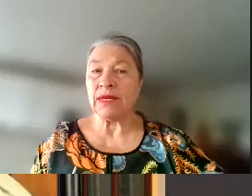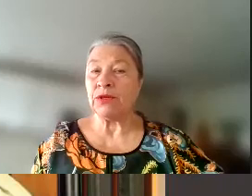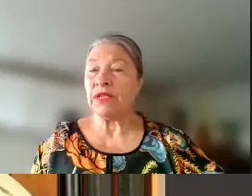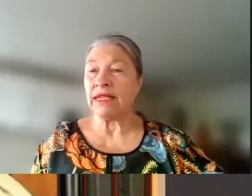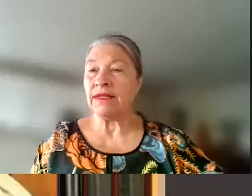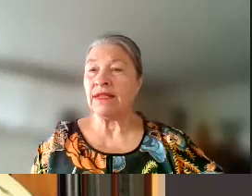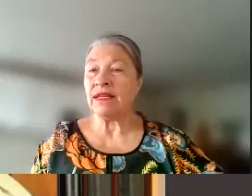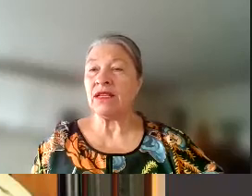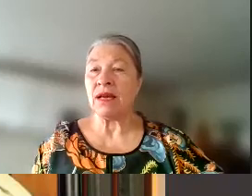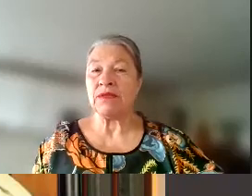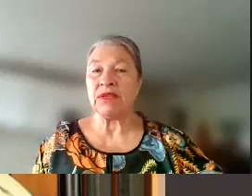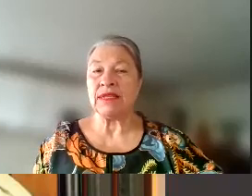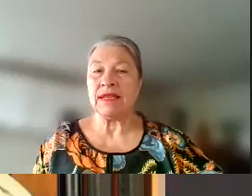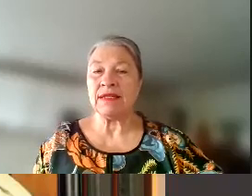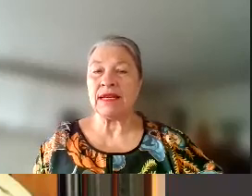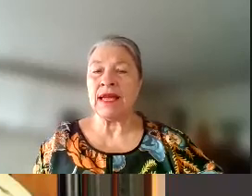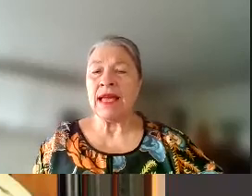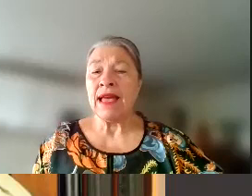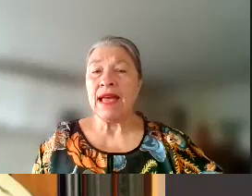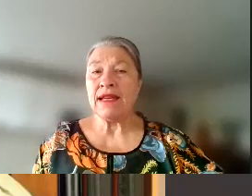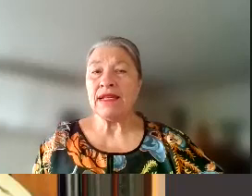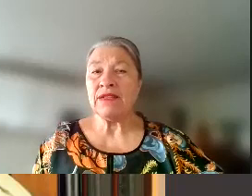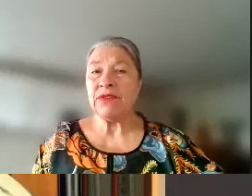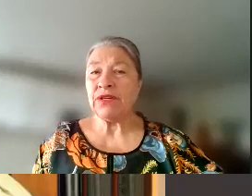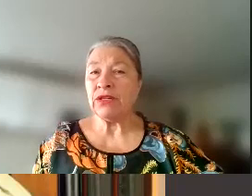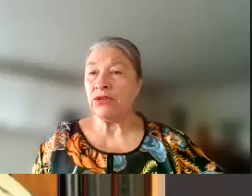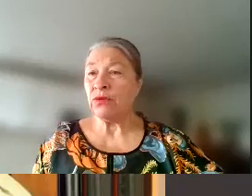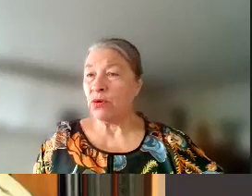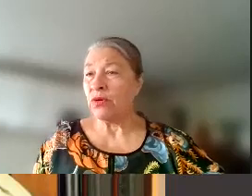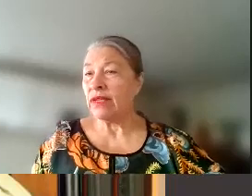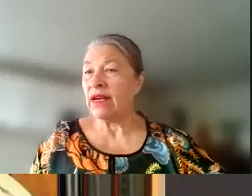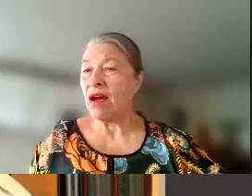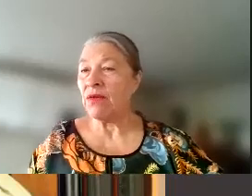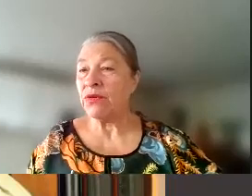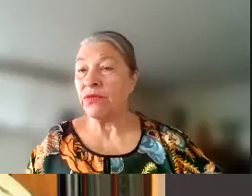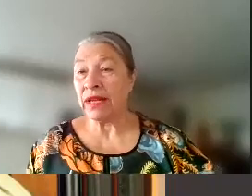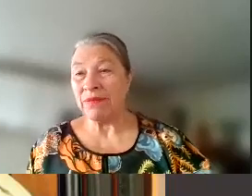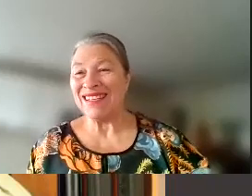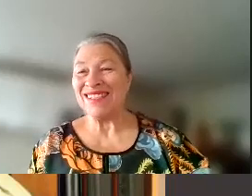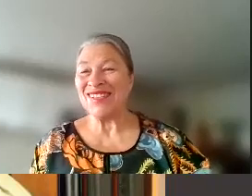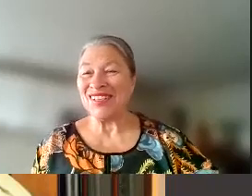diverse communities in times of disaster. And it's a very good report that I would recommend to